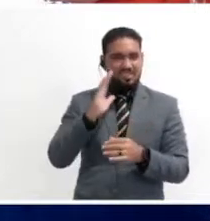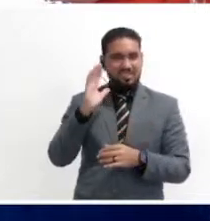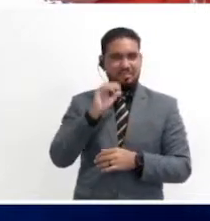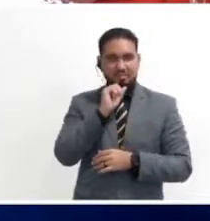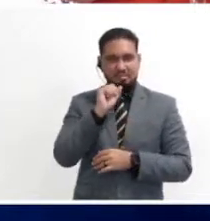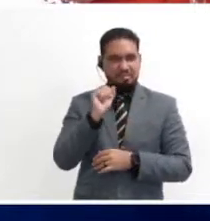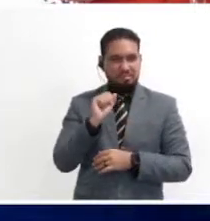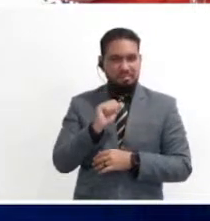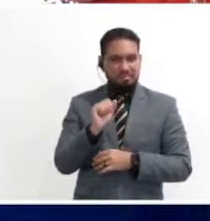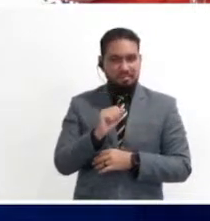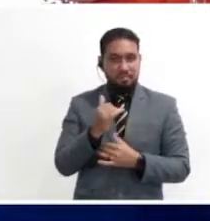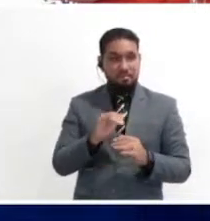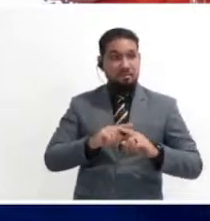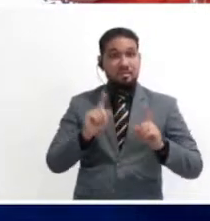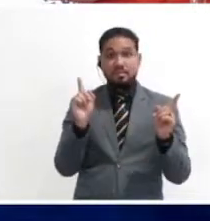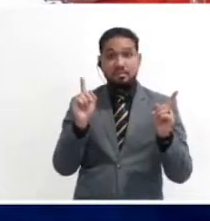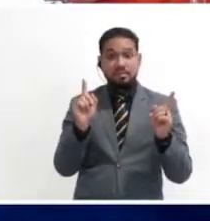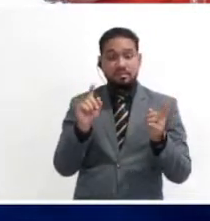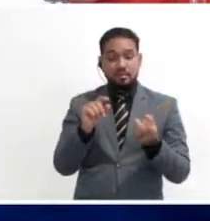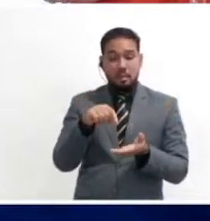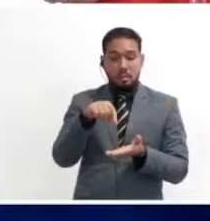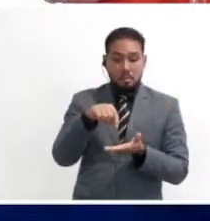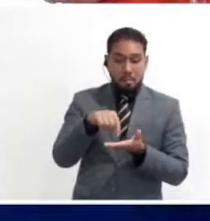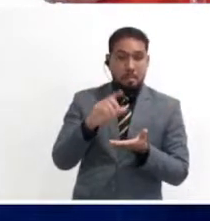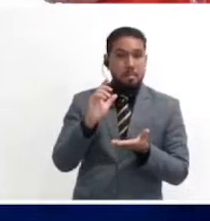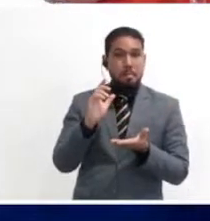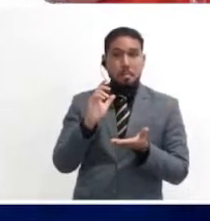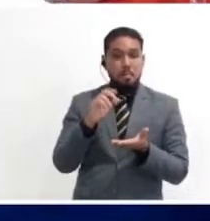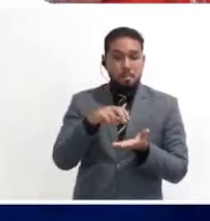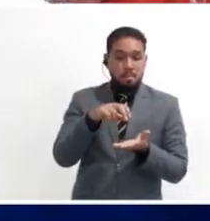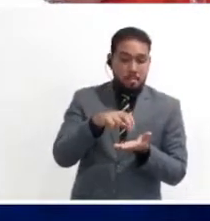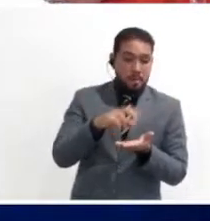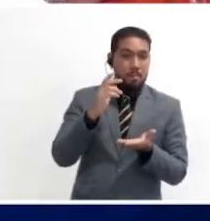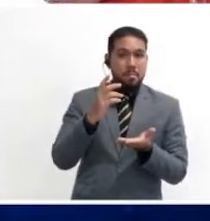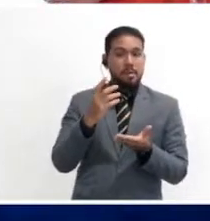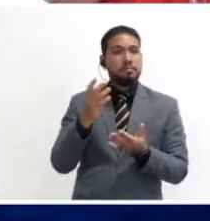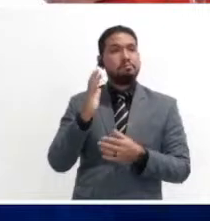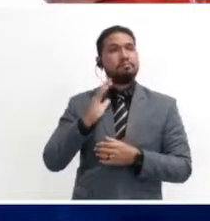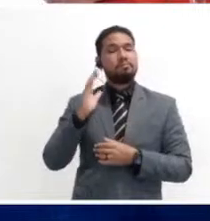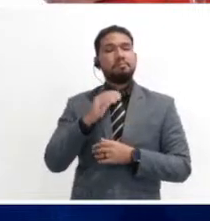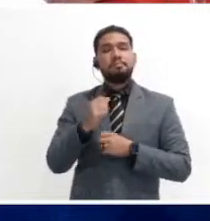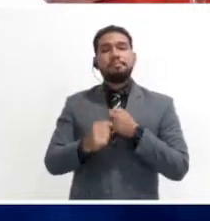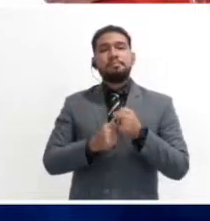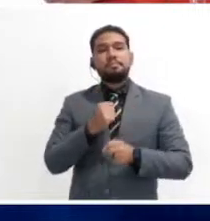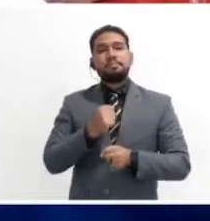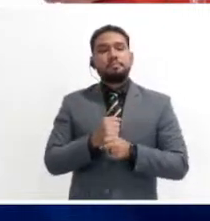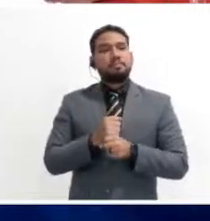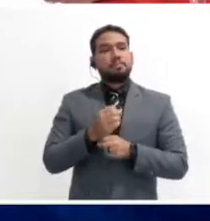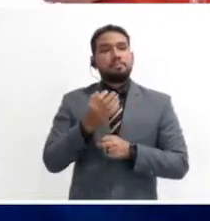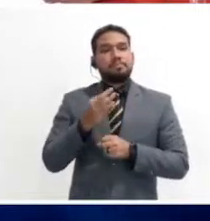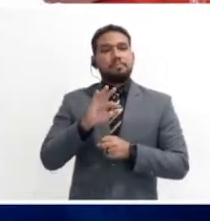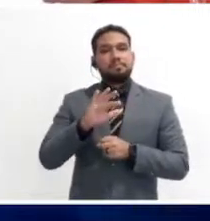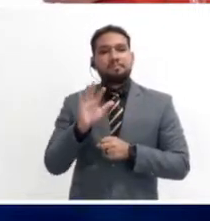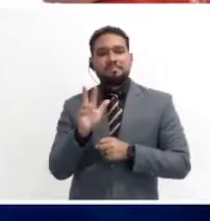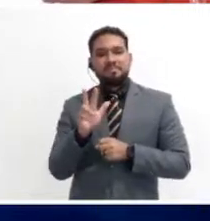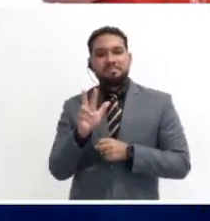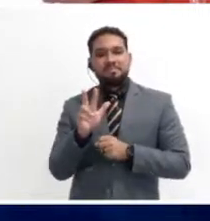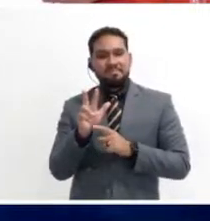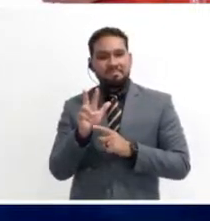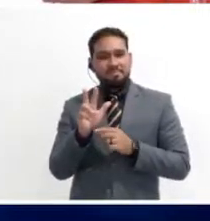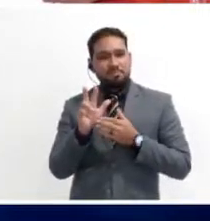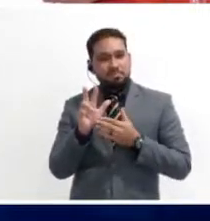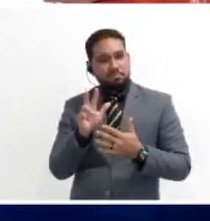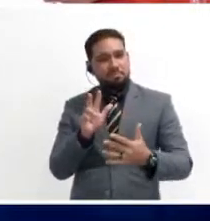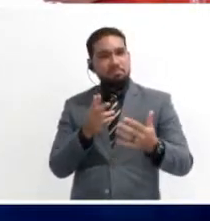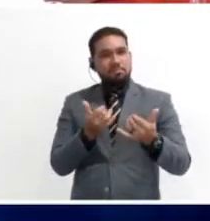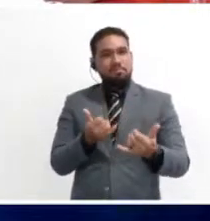today. And then because the wafer fab processes weren't that great, and passivation